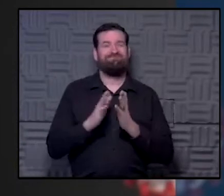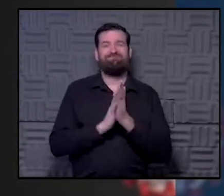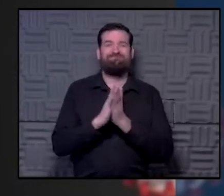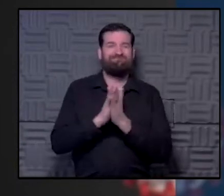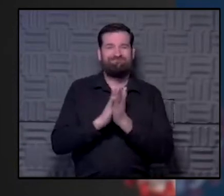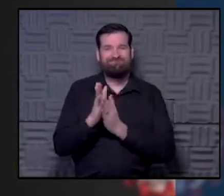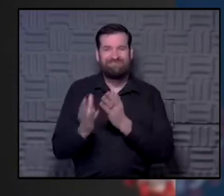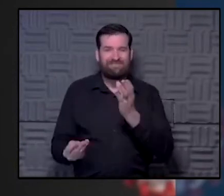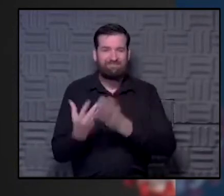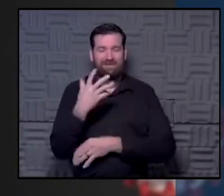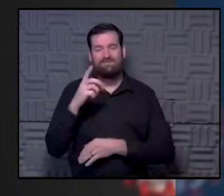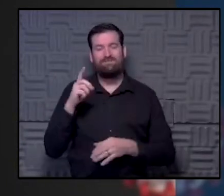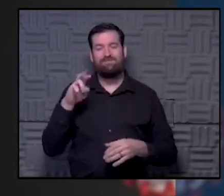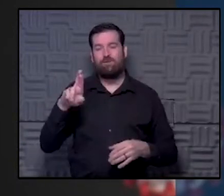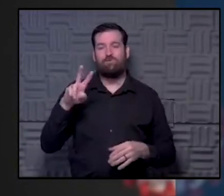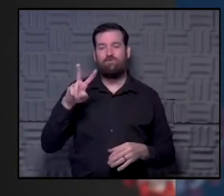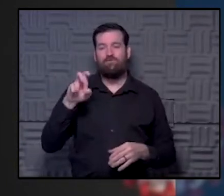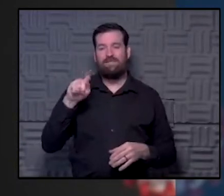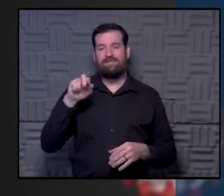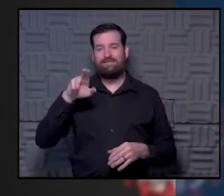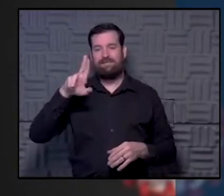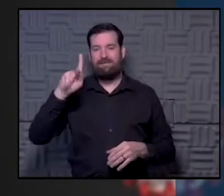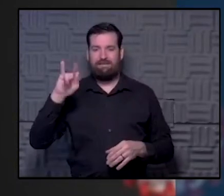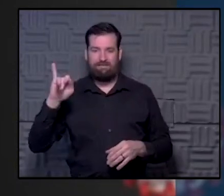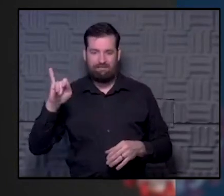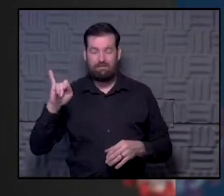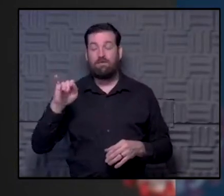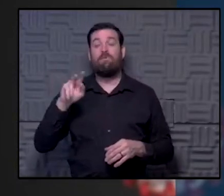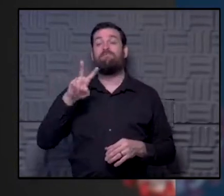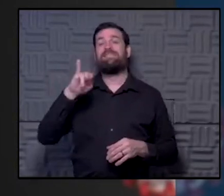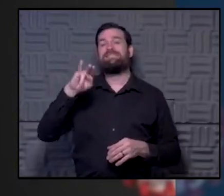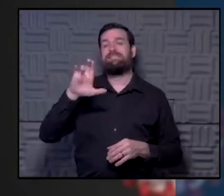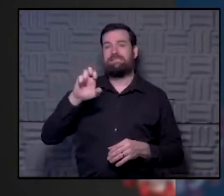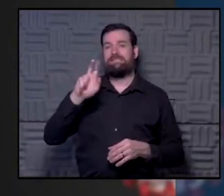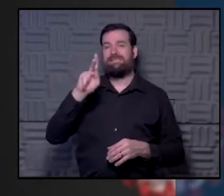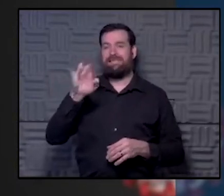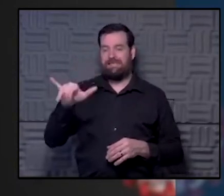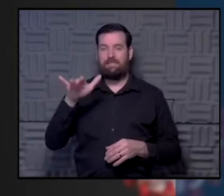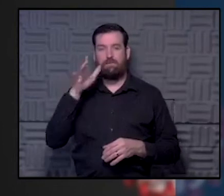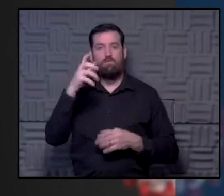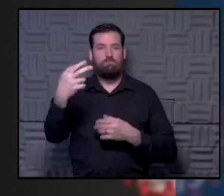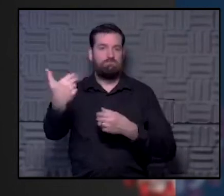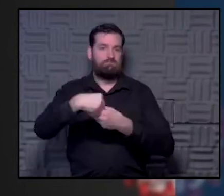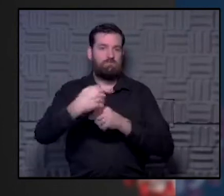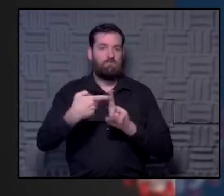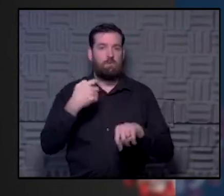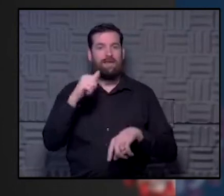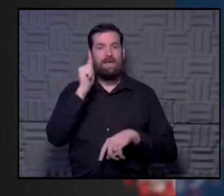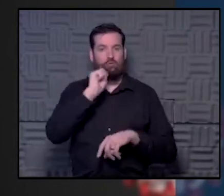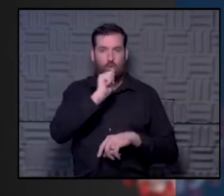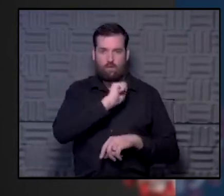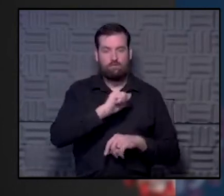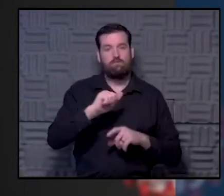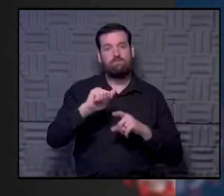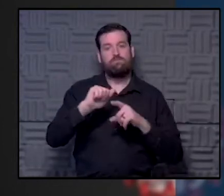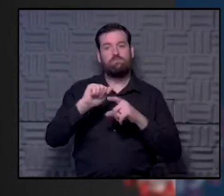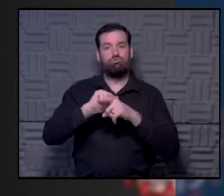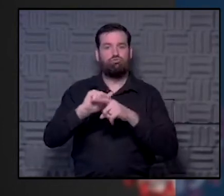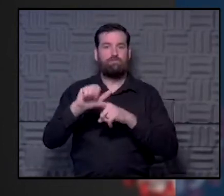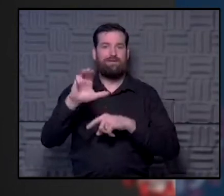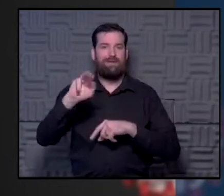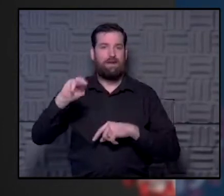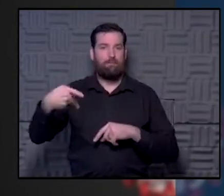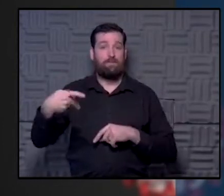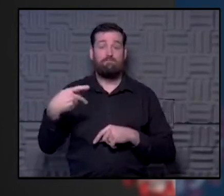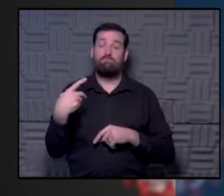there, right? Dr. Vensky, the head team physician for the Royals, is going to join us from Surprise, Arizona, and training camp. It looks a little different this